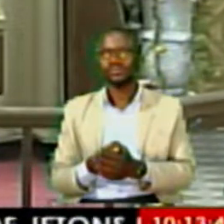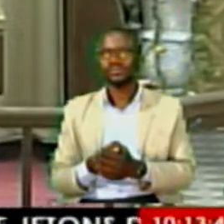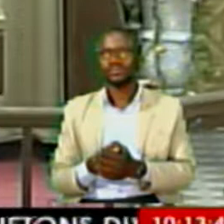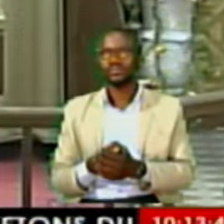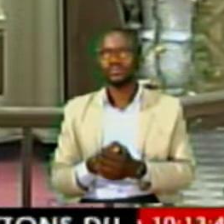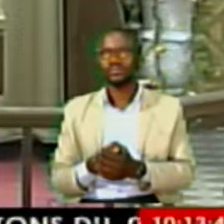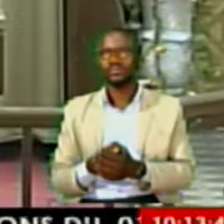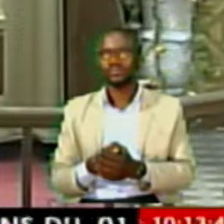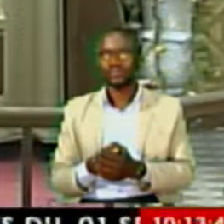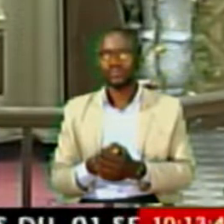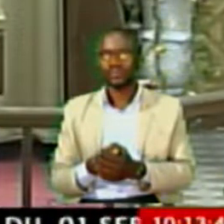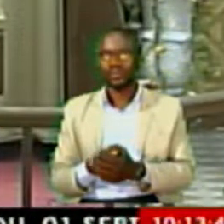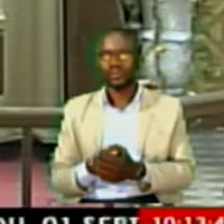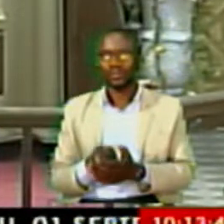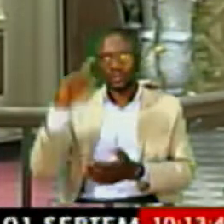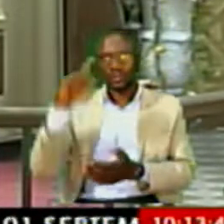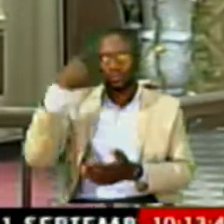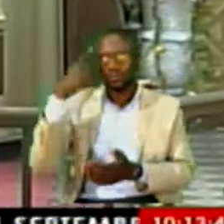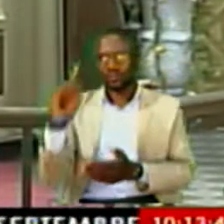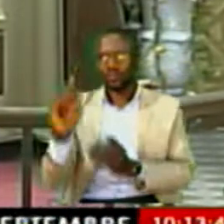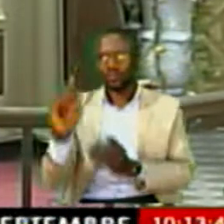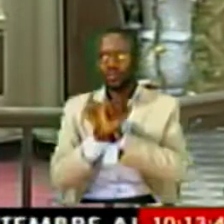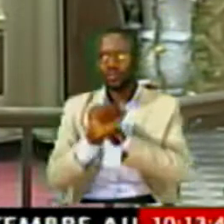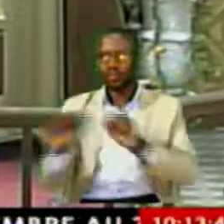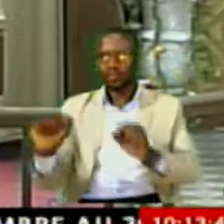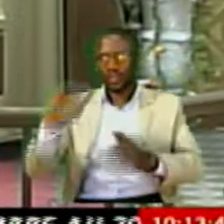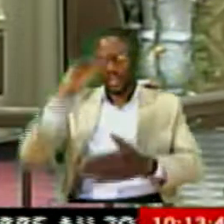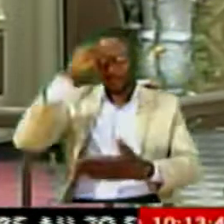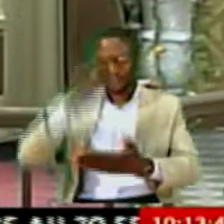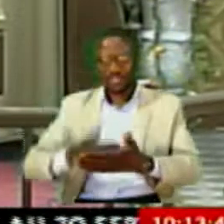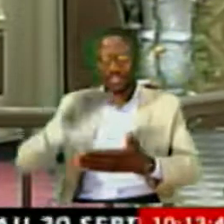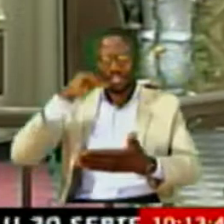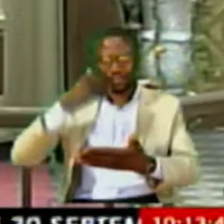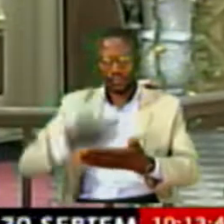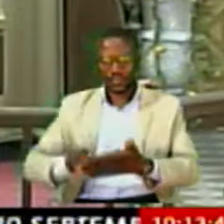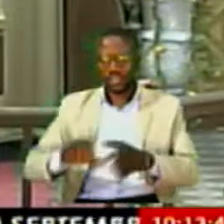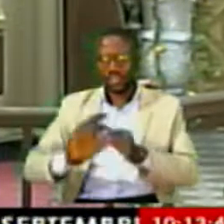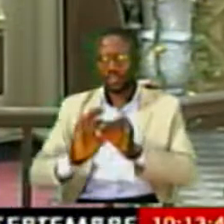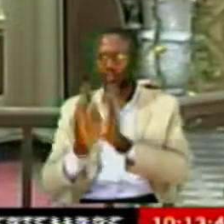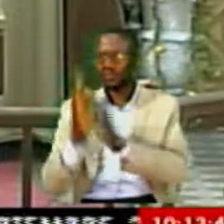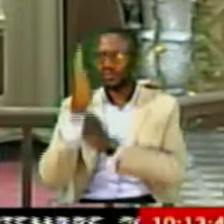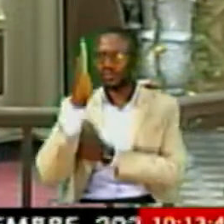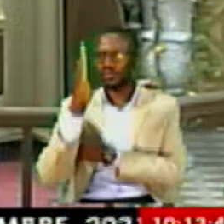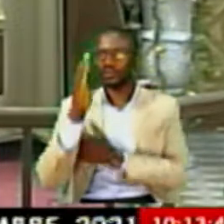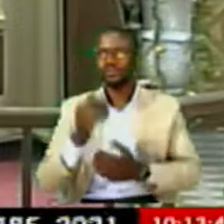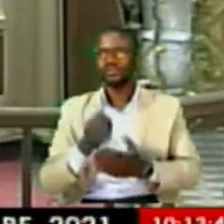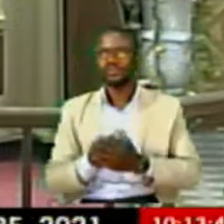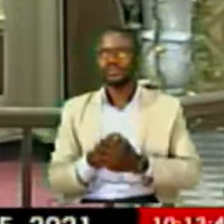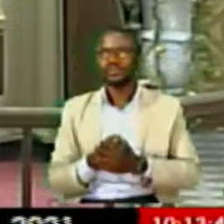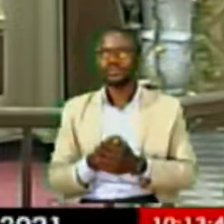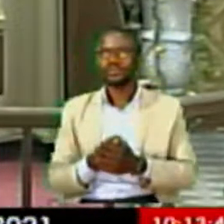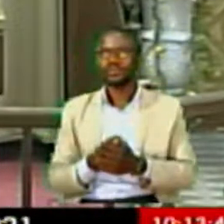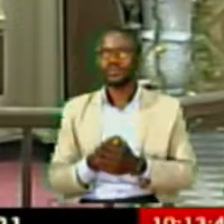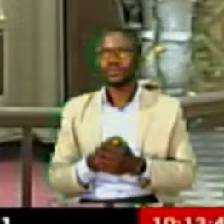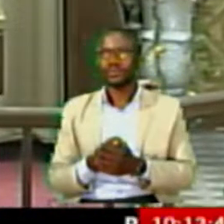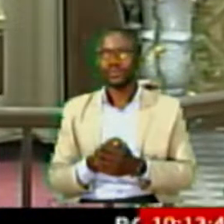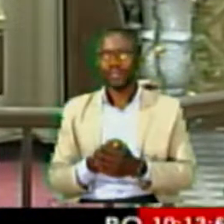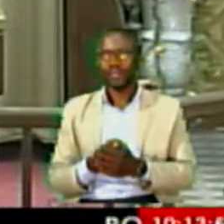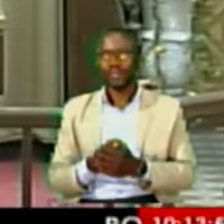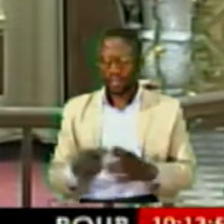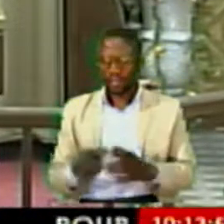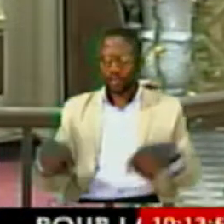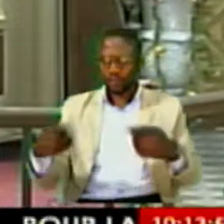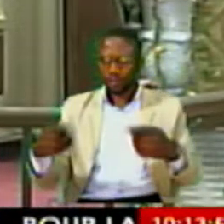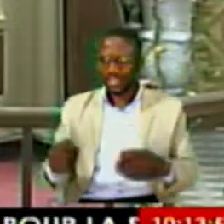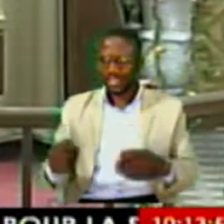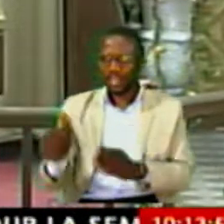Oui. Yes. Pour sauver les fils et filles de Dieu. To save sons and daughters of God. Allons-y rapidement maintenant.